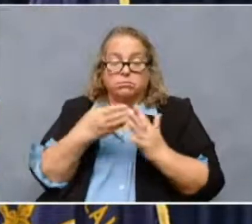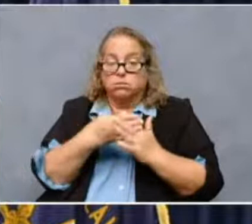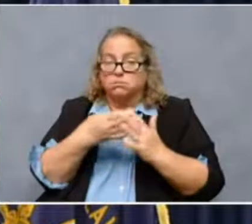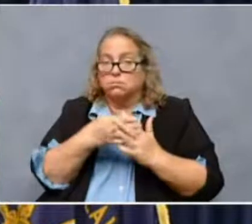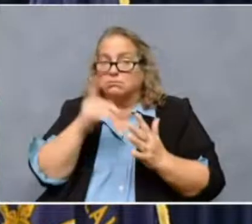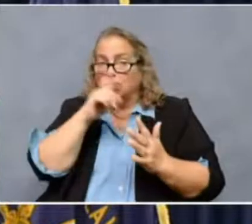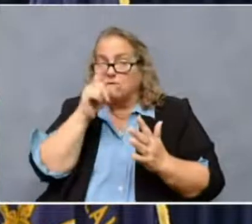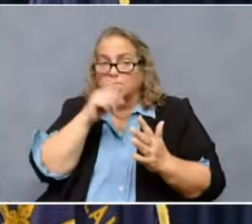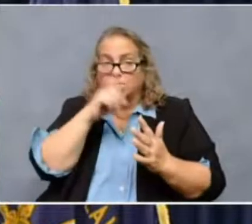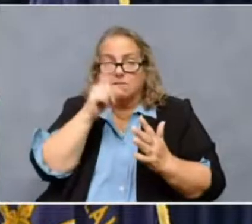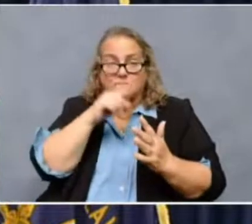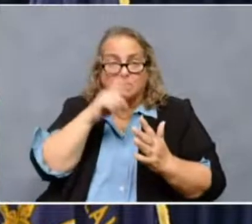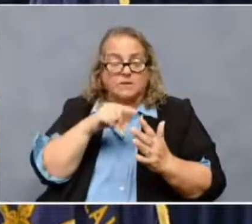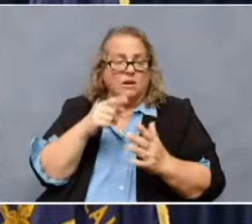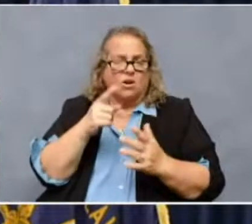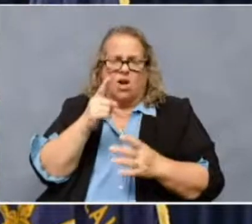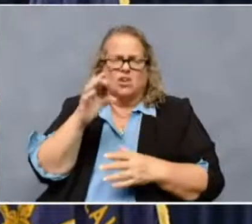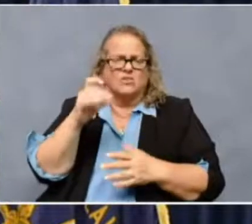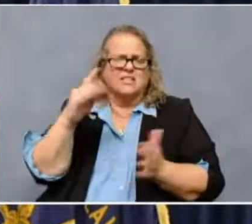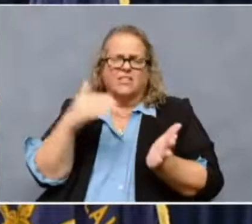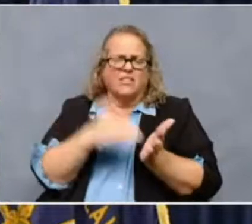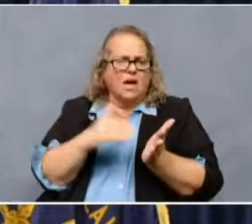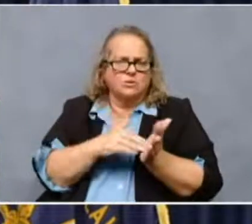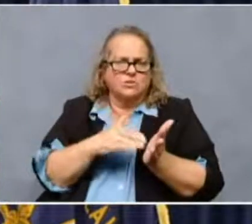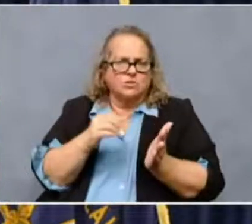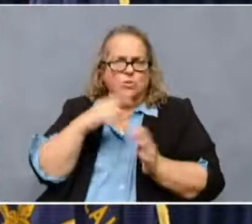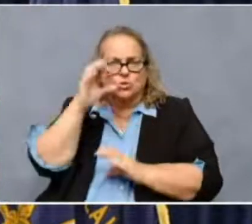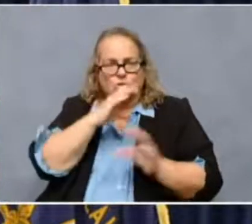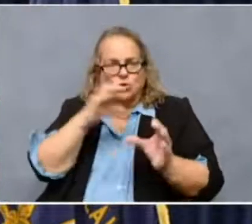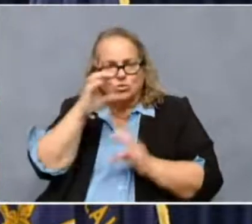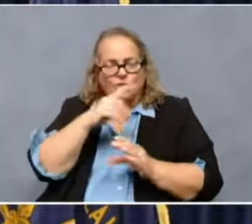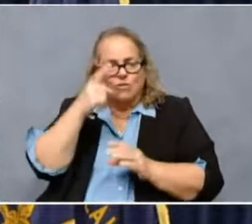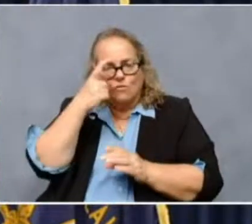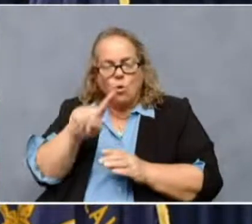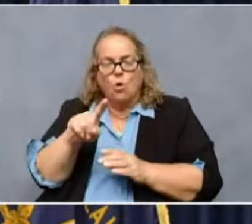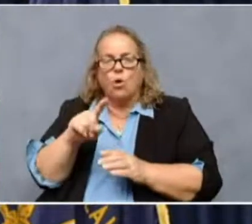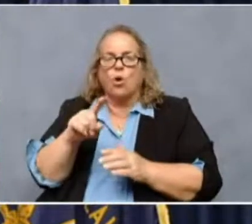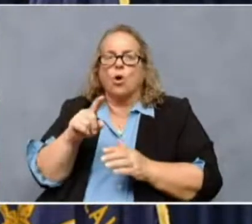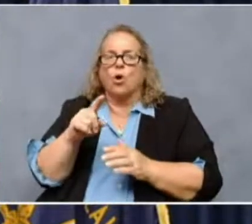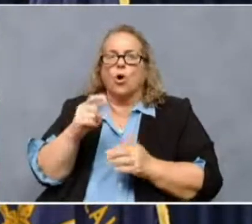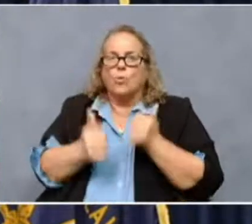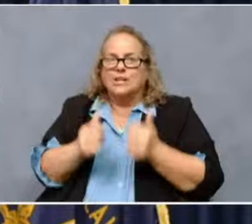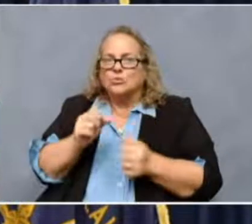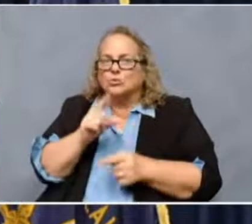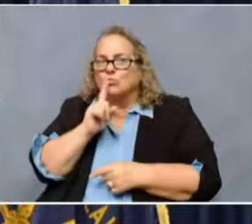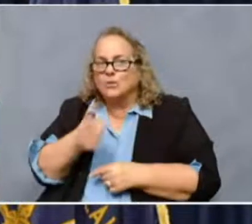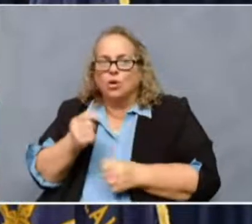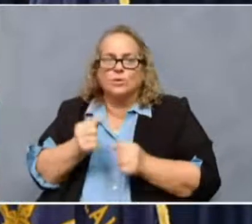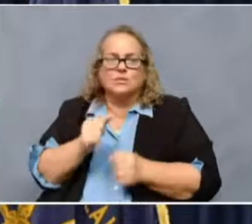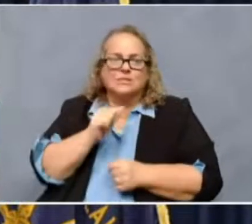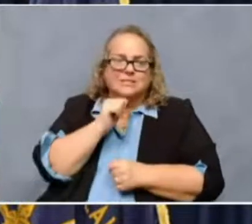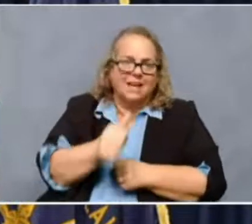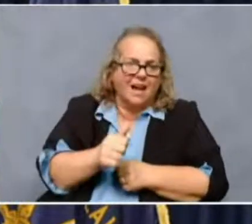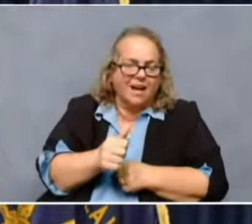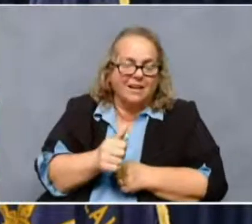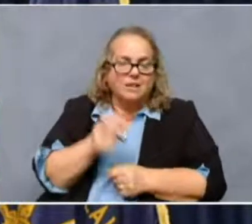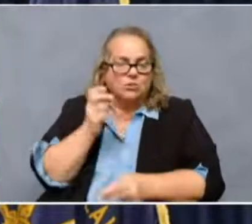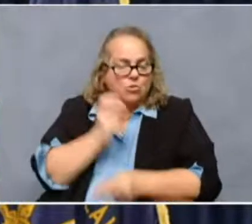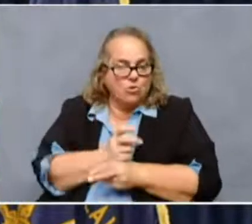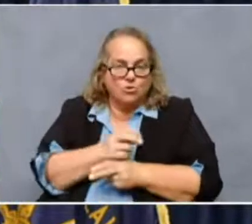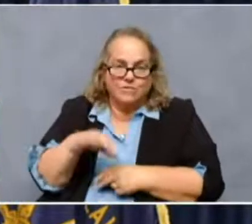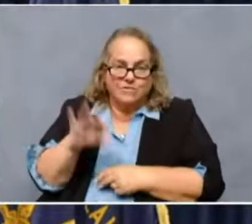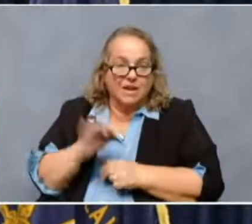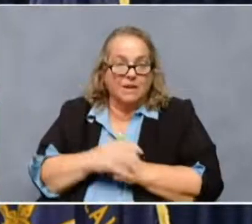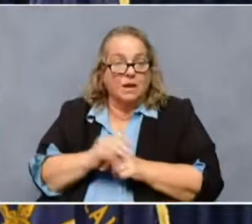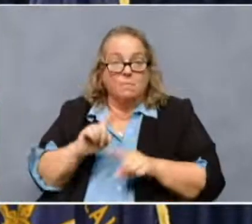hundreds and the thousands. So we're searching for the needle in the haystack. But with all